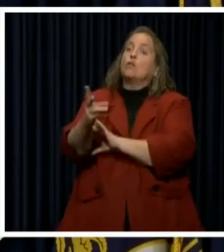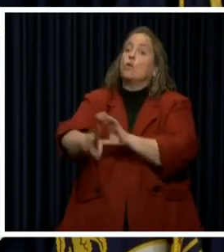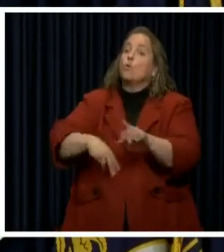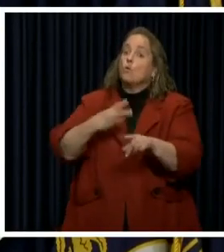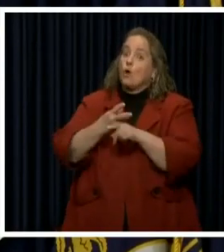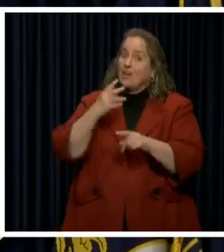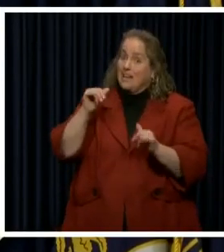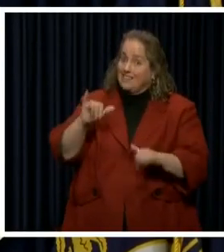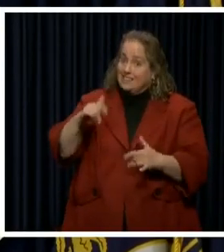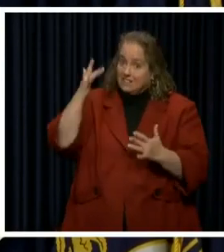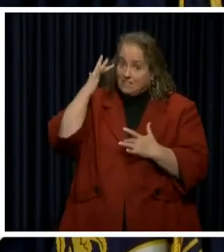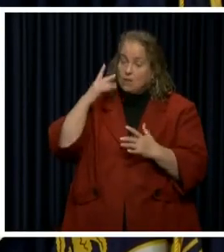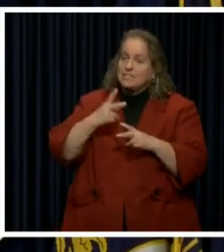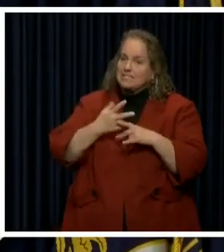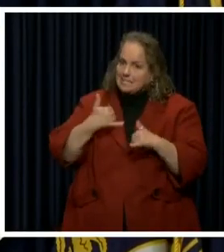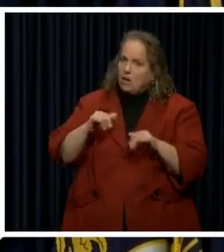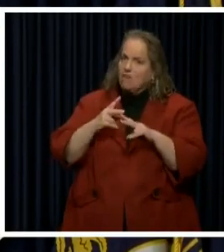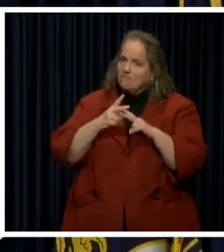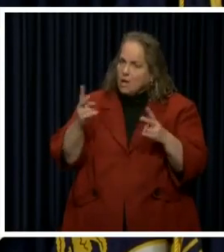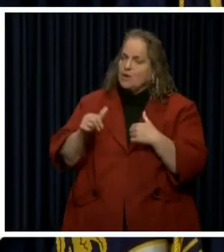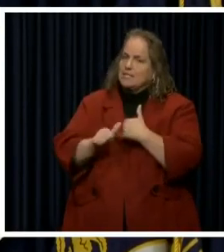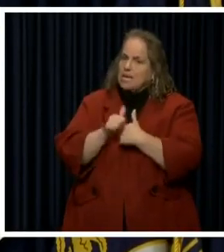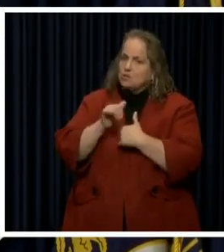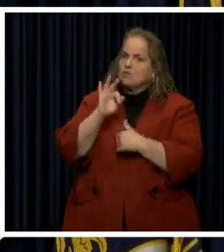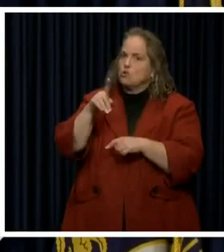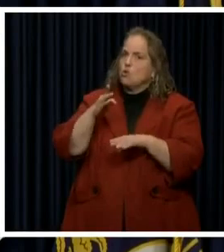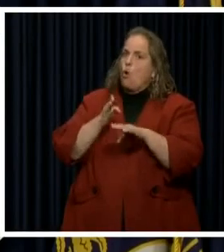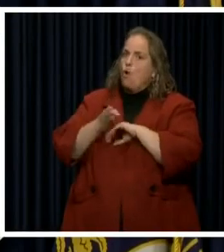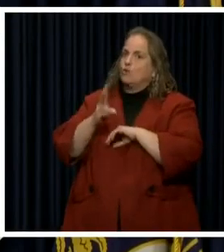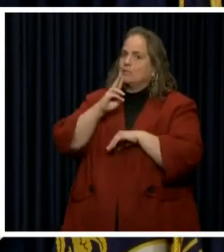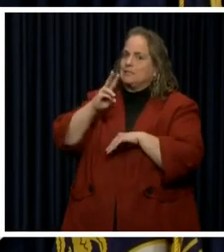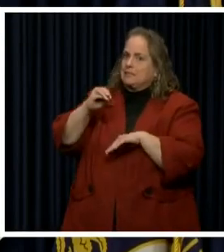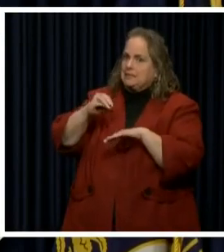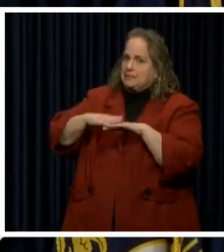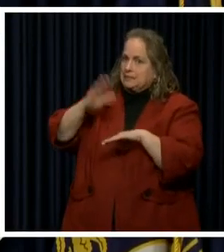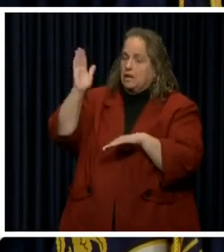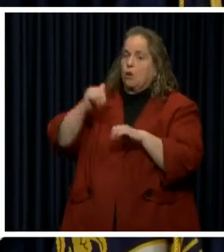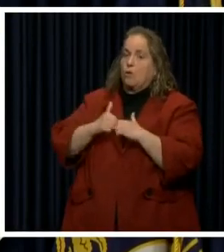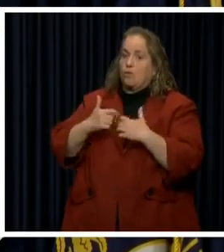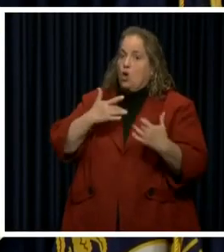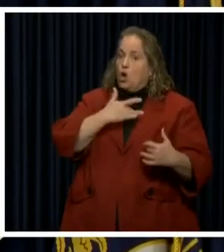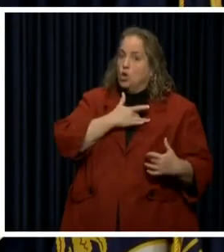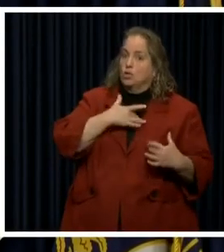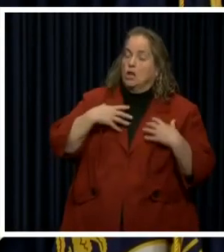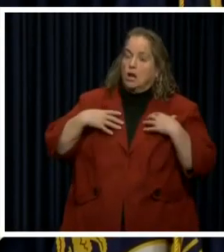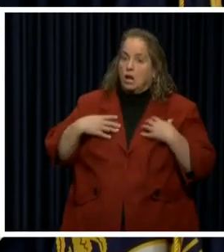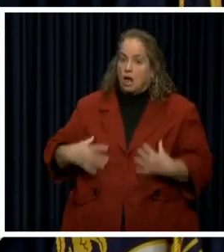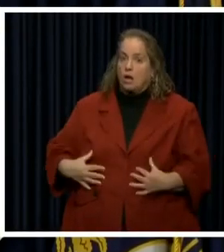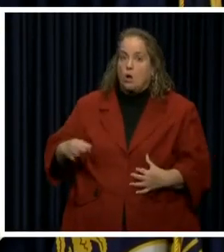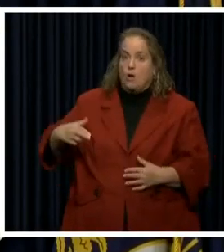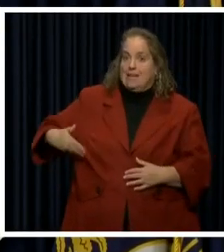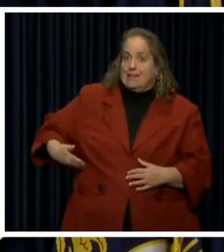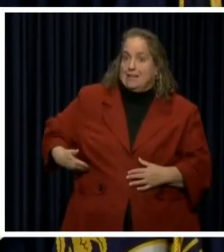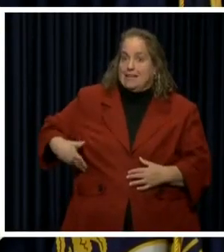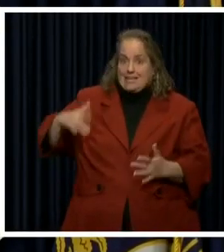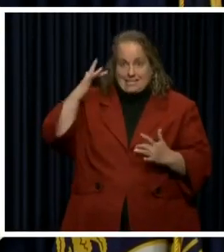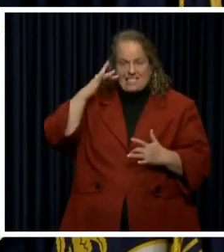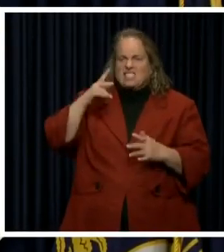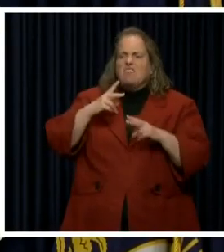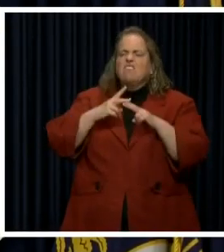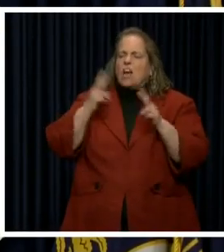this virus is still very dangerous if you're in that group over 60 or with heart, lung, or kidney disease. It's still